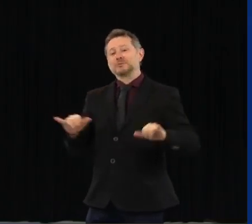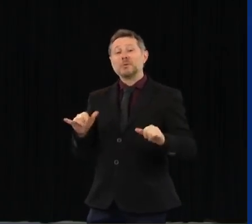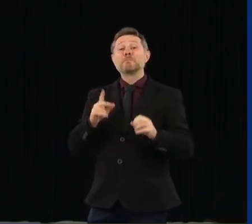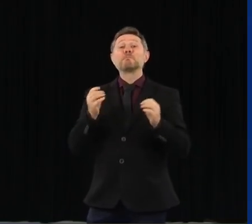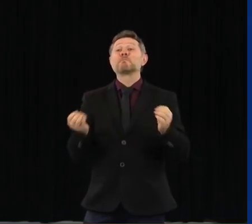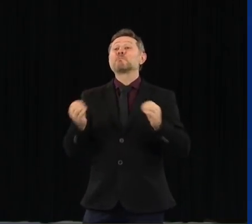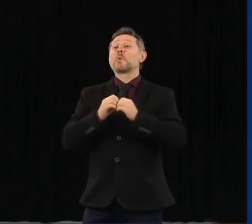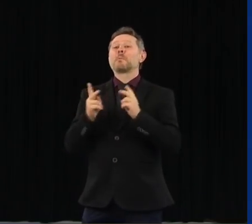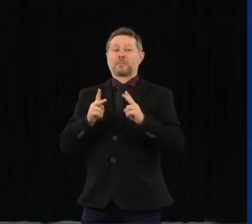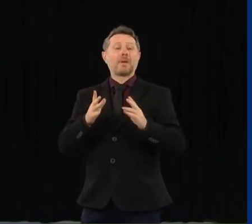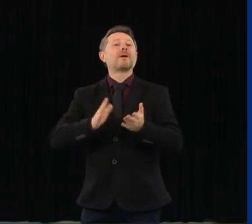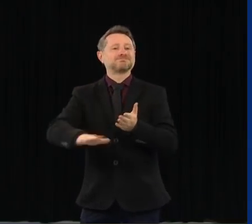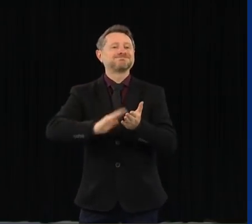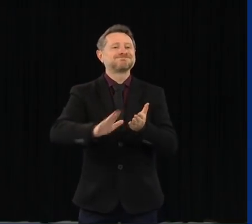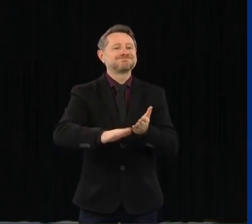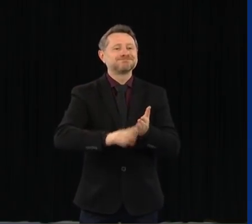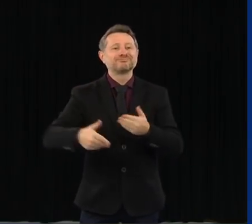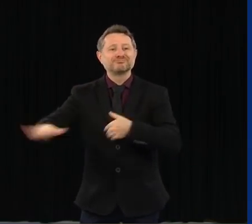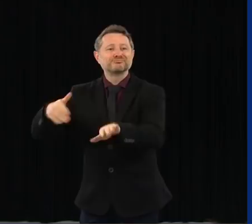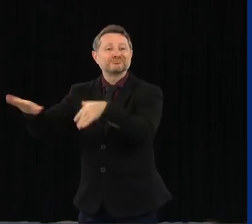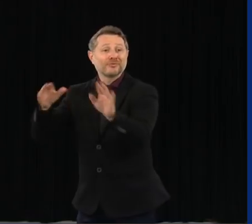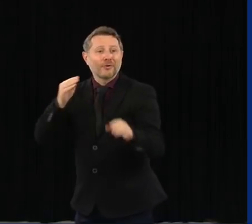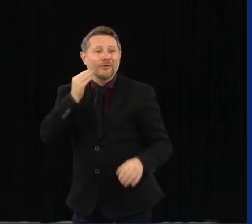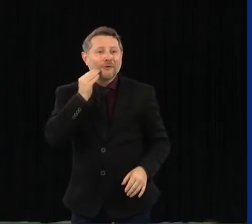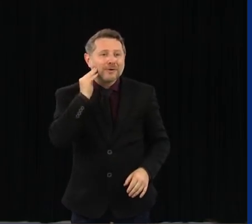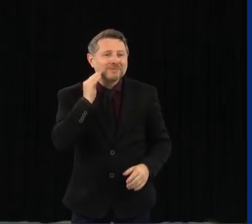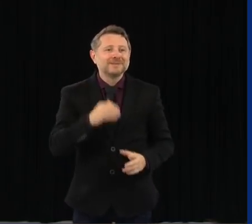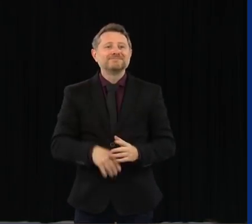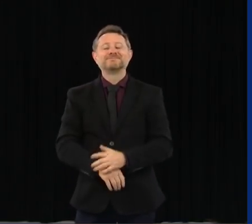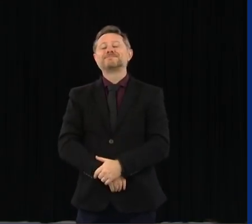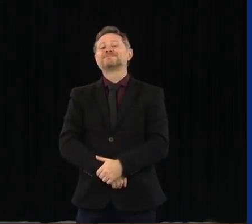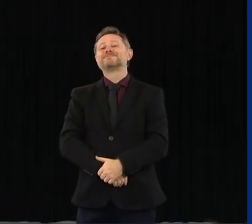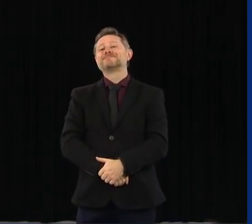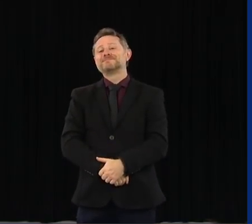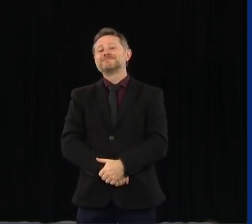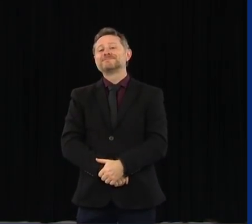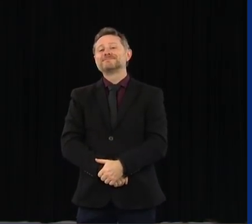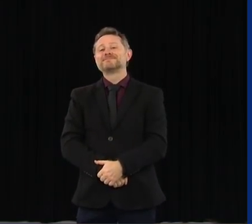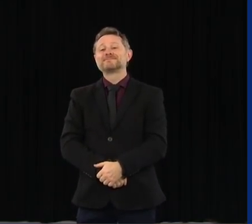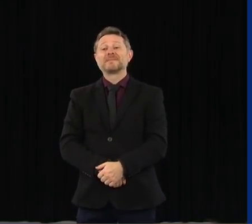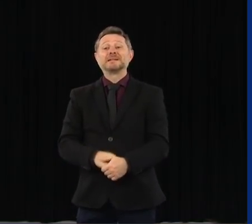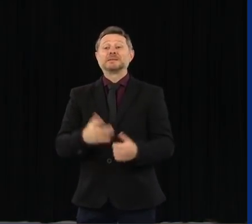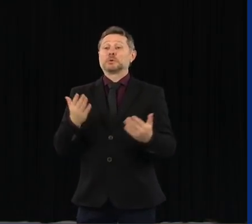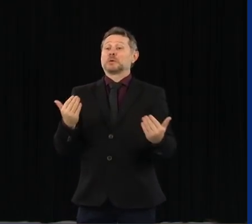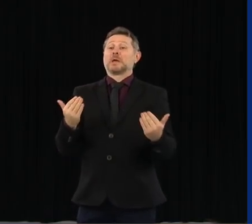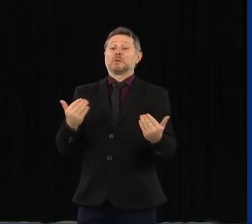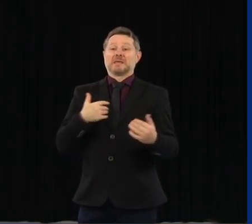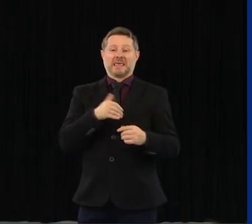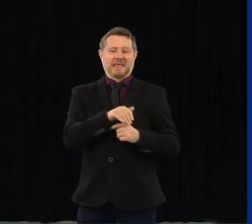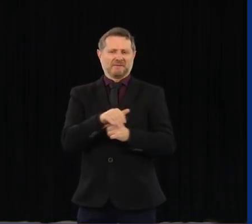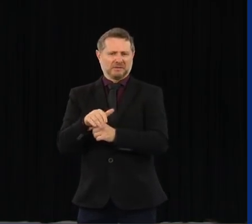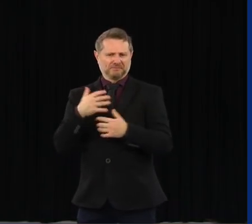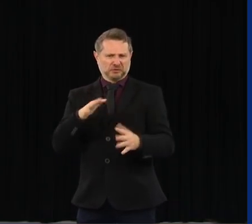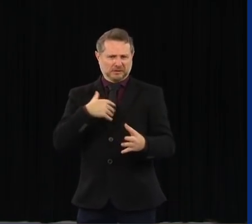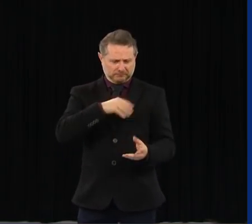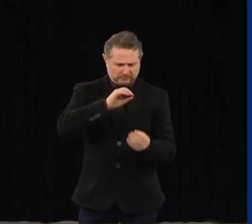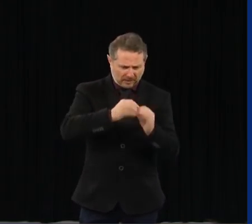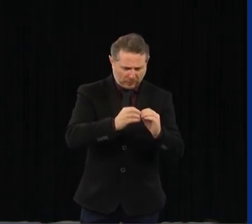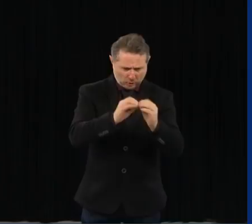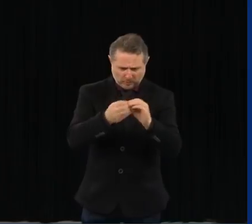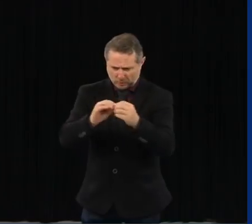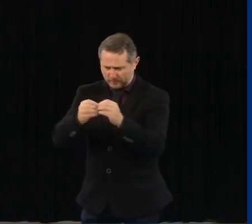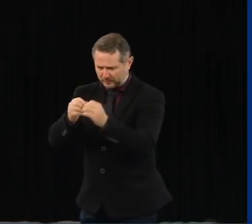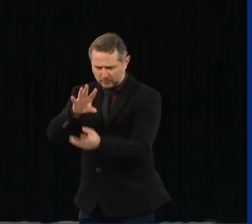coming in and out of the hospital system. The hot spots, we now track on a nightly basis how many people